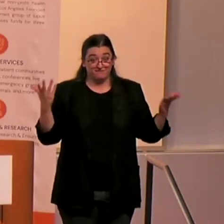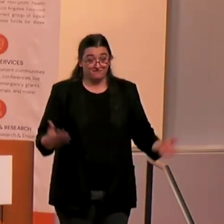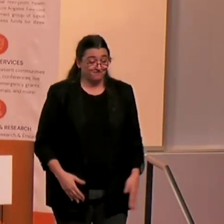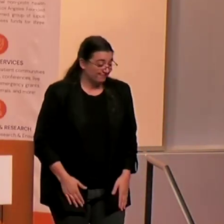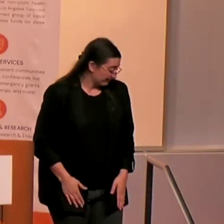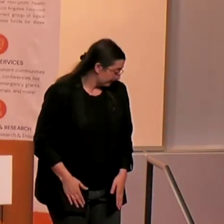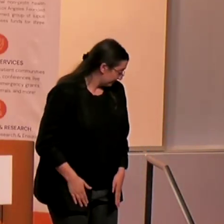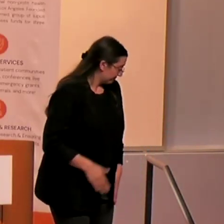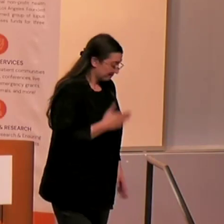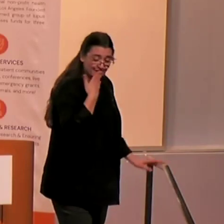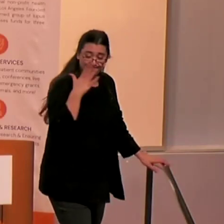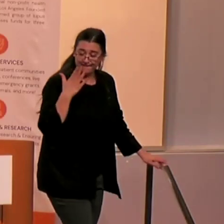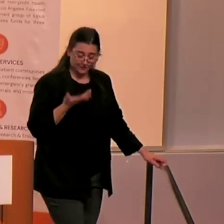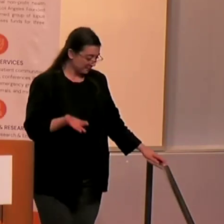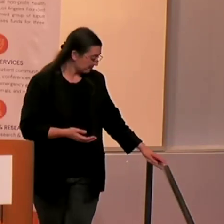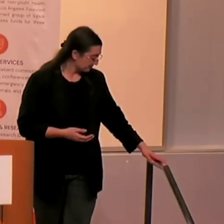Thank you for sharing.